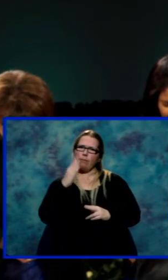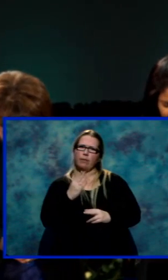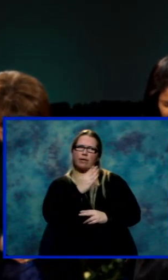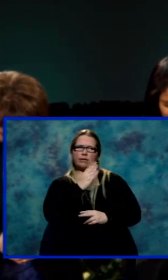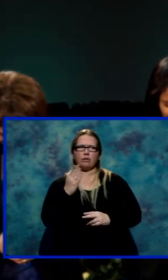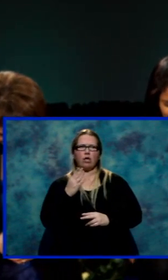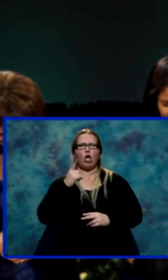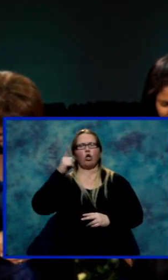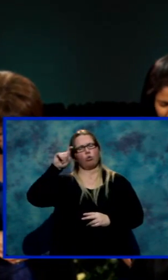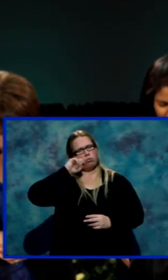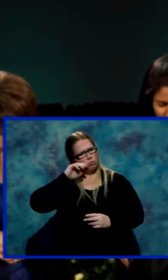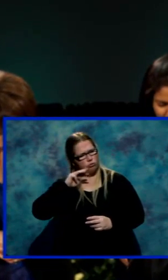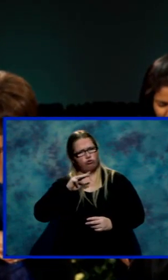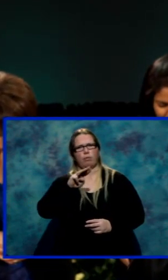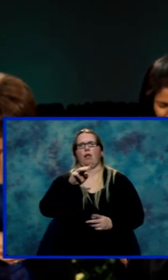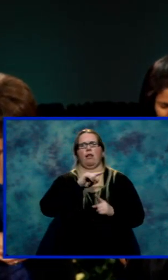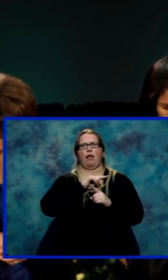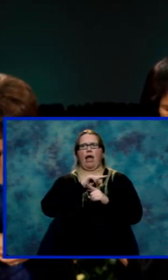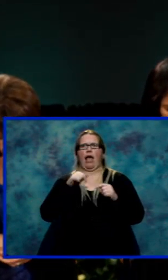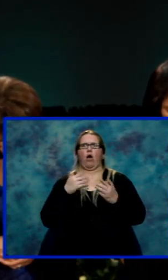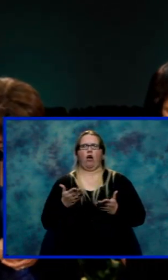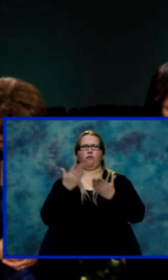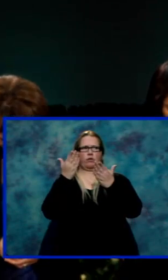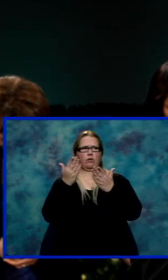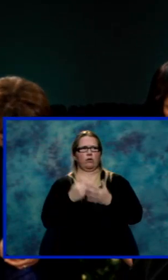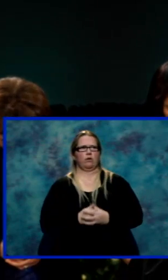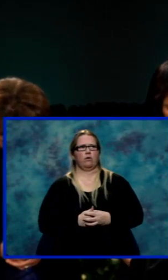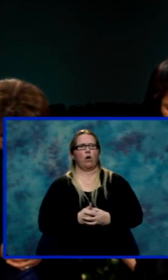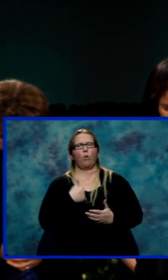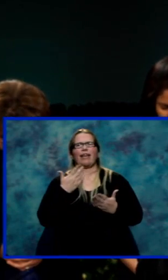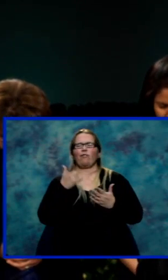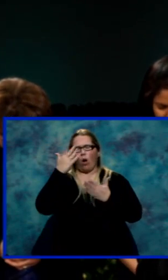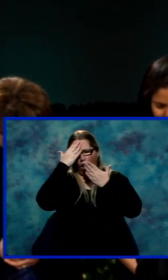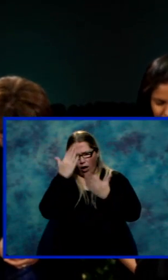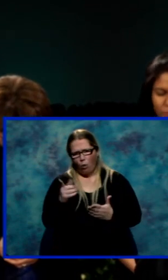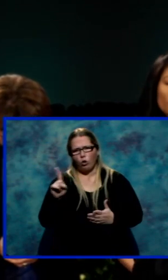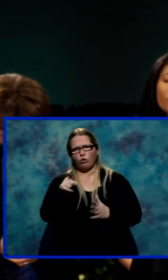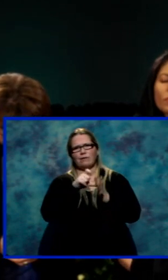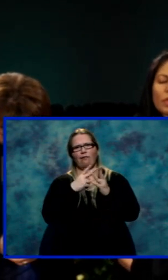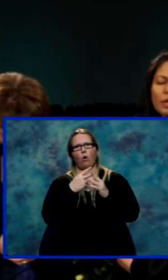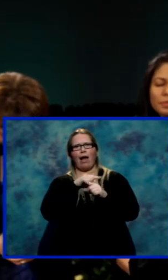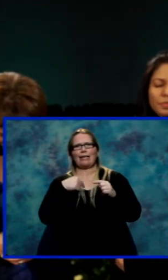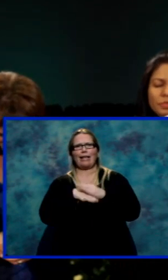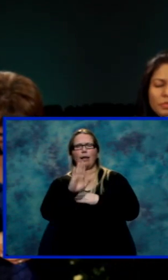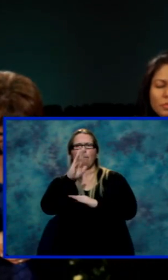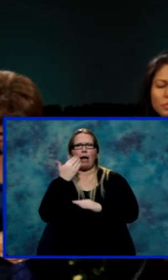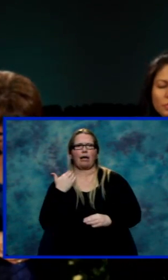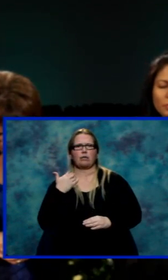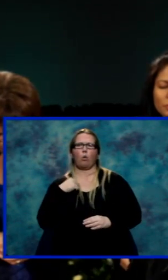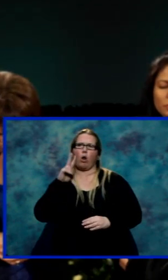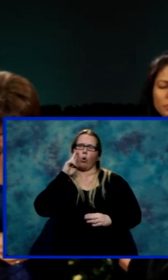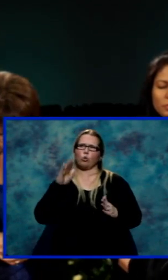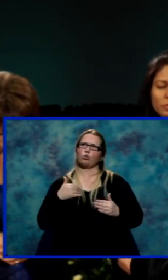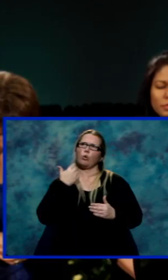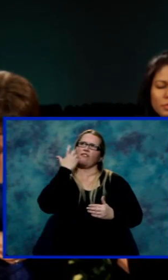you'll multiply it like you have been. Oh, we give you honor for what you've been doing in the past, and we look expectantly to the